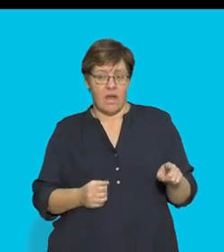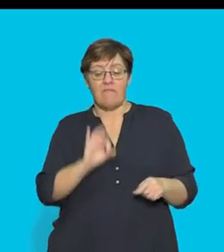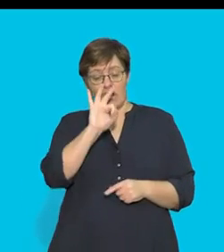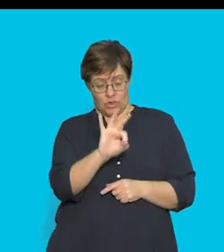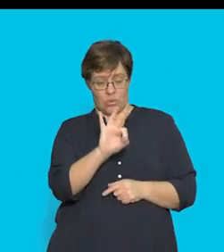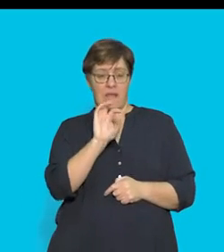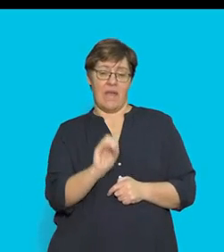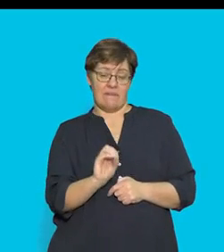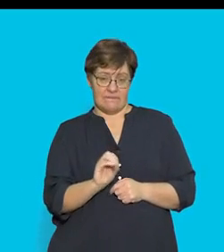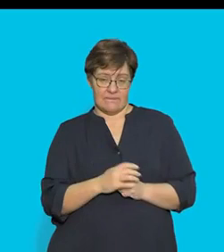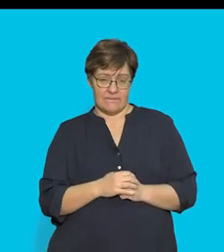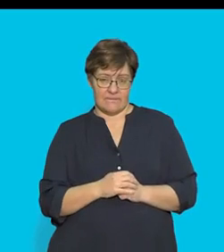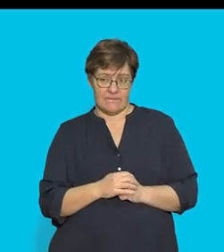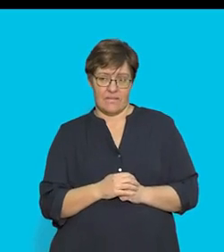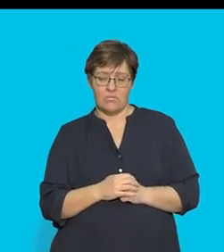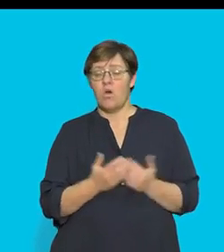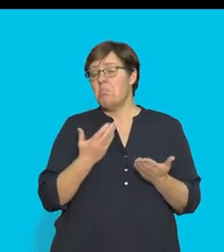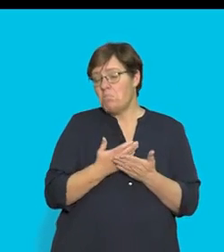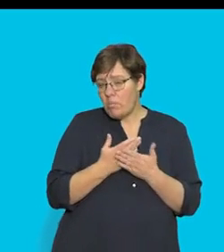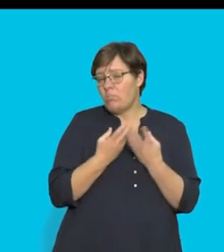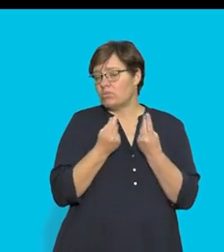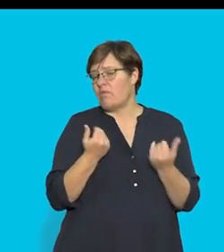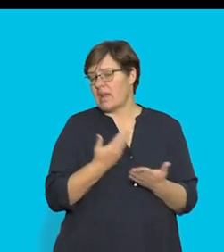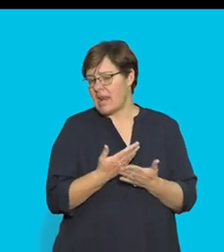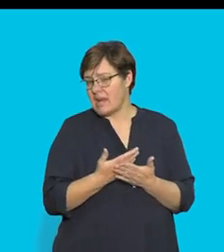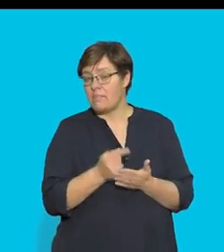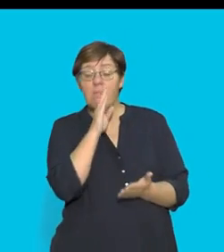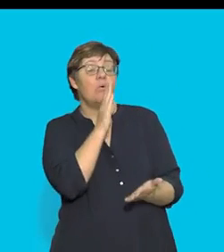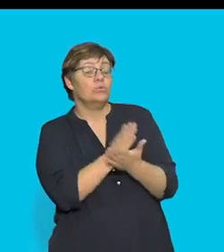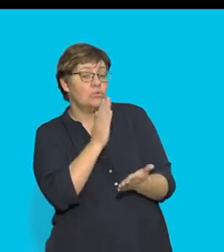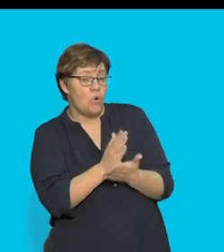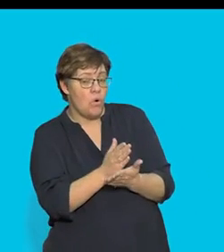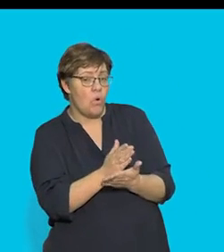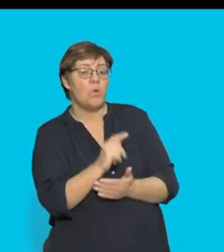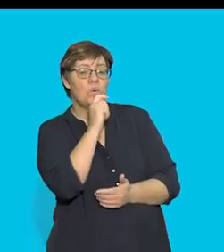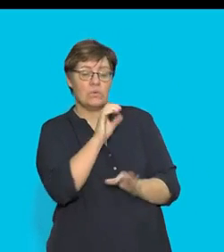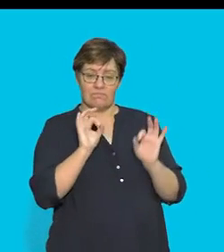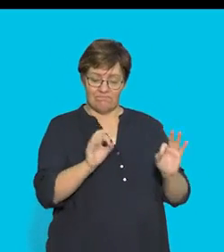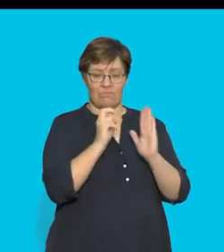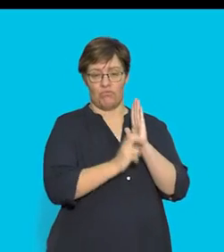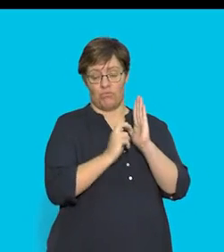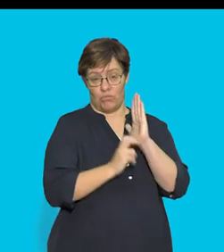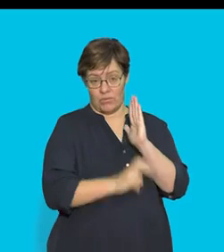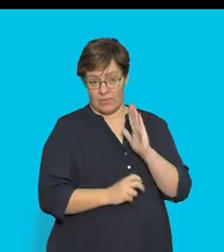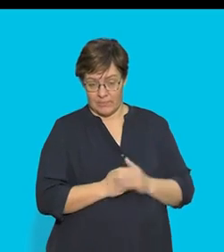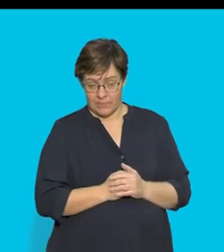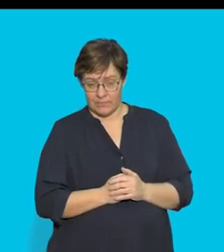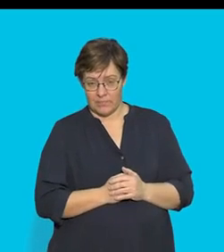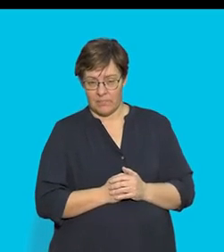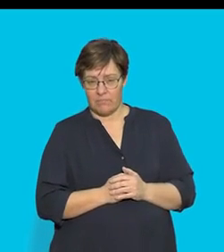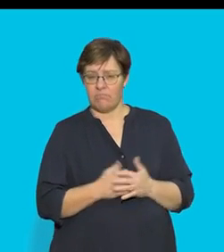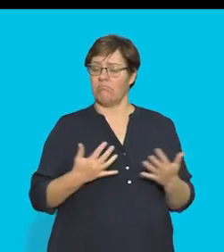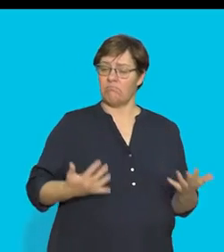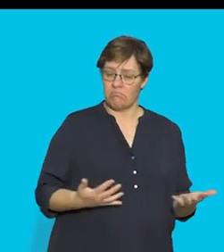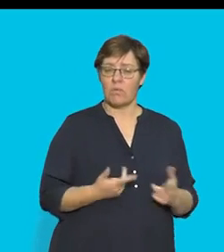in that triangle, which means we probably can solve it, but we've got to just make sure that we use the correct rule. So obviously, we've got